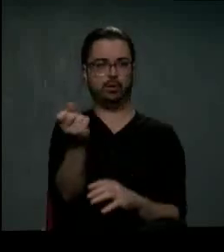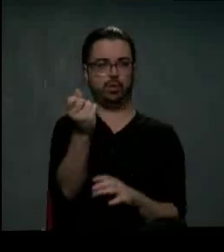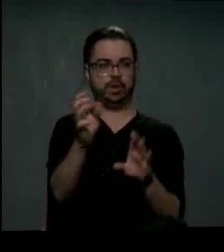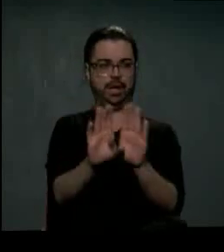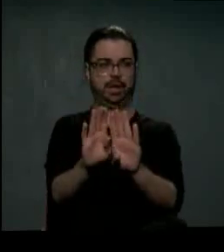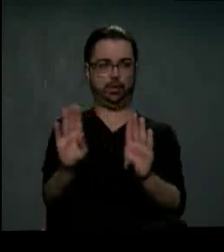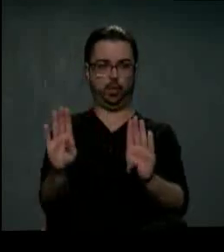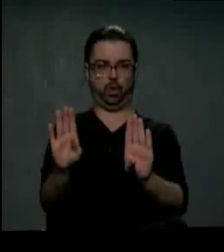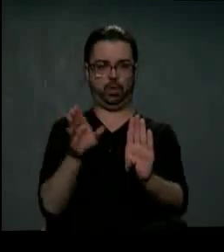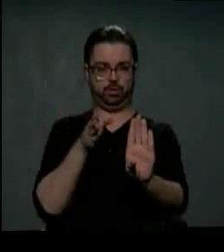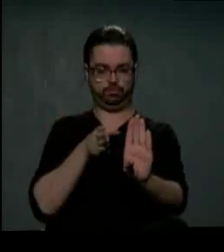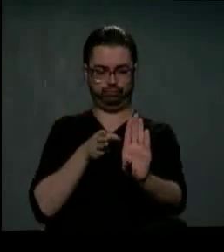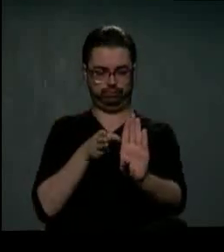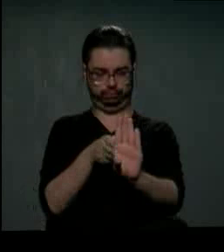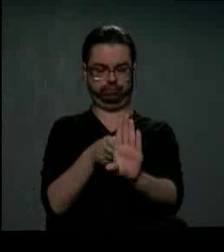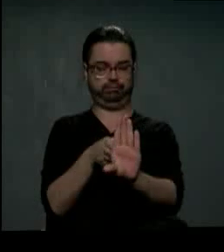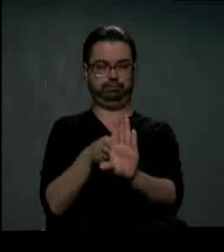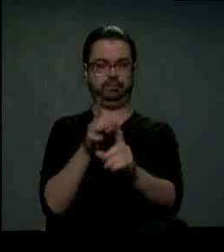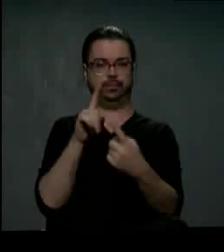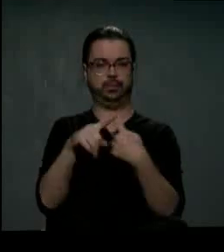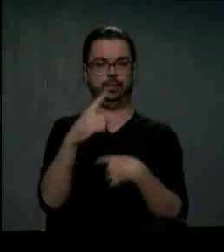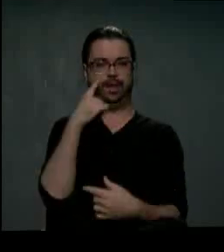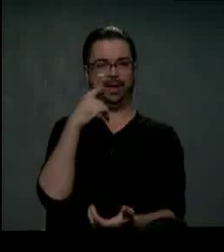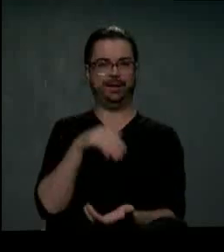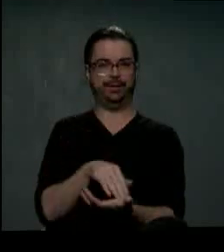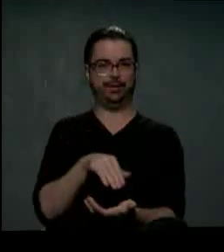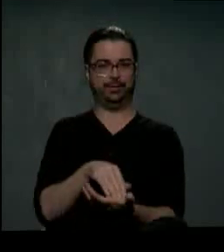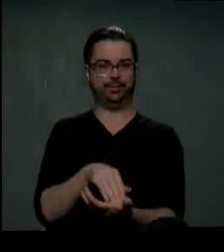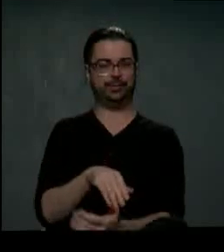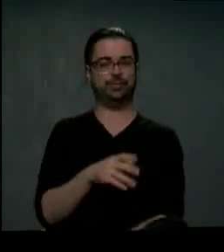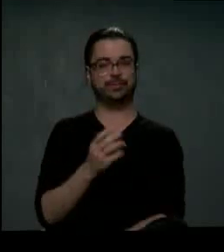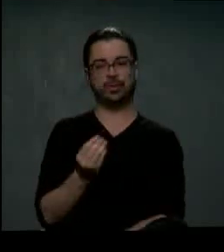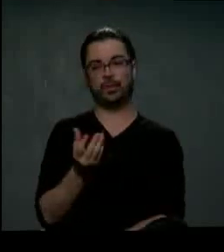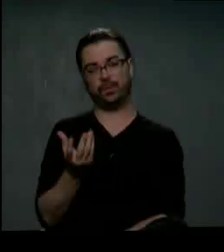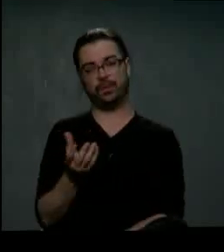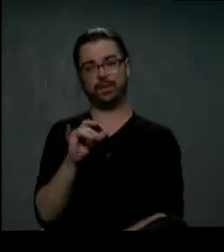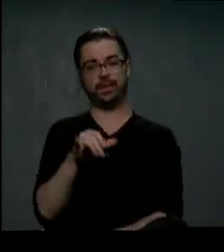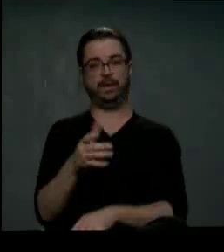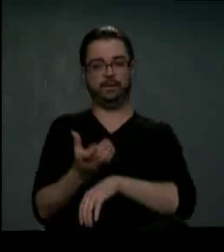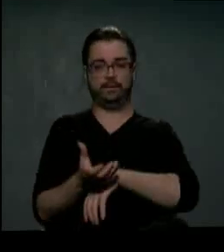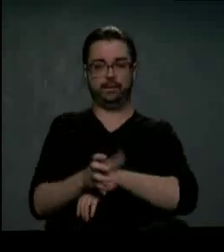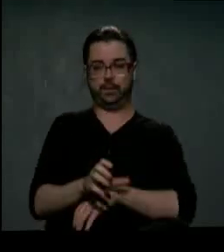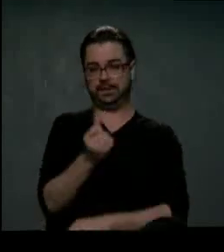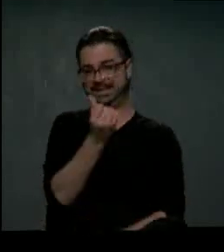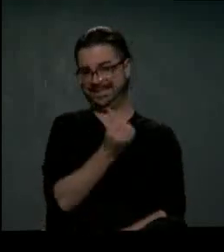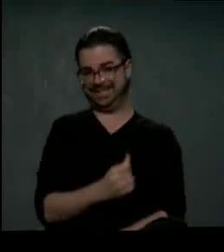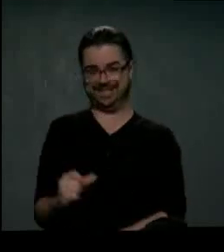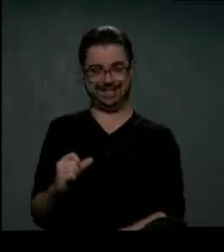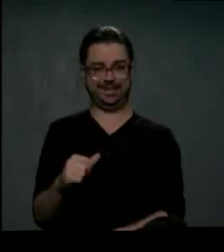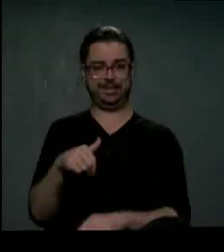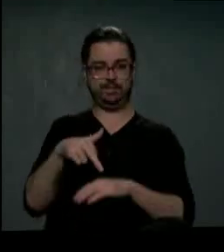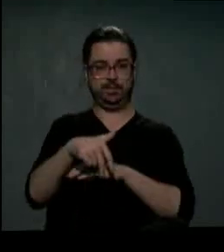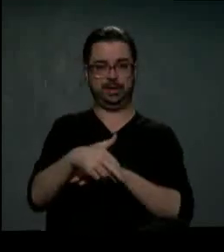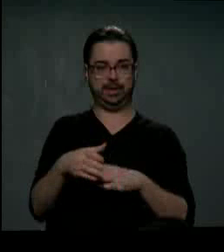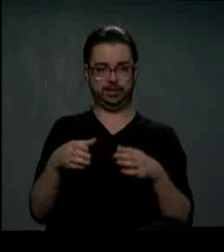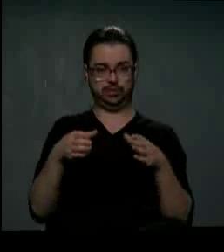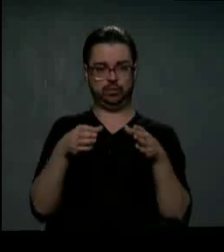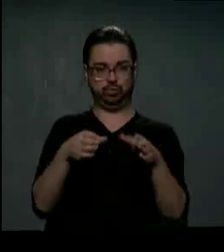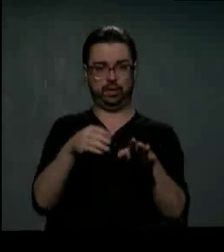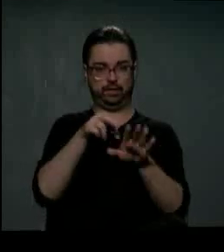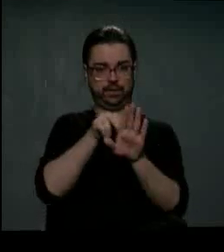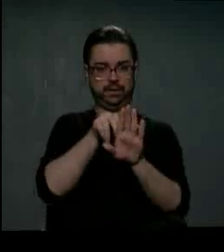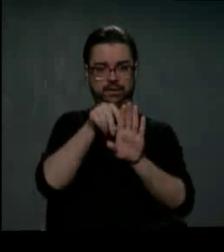the eye doctor's property, which forces any kind of pedestrian traffic down onto the street